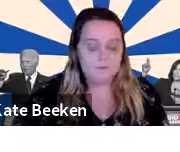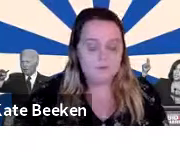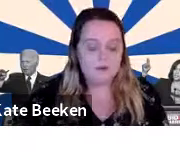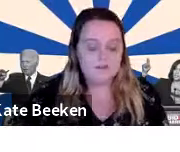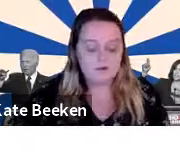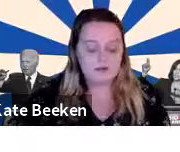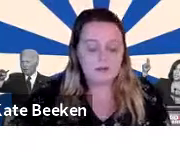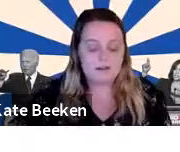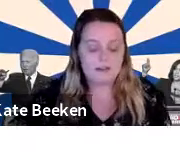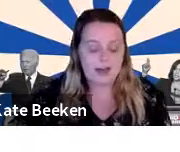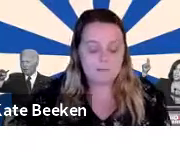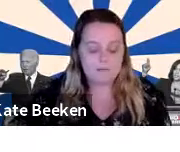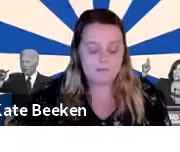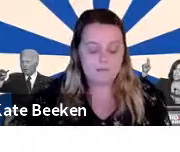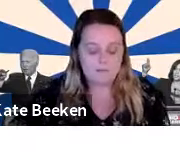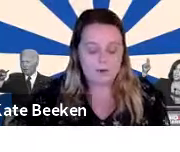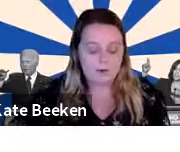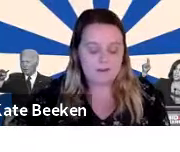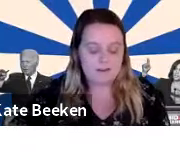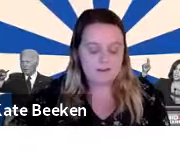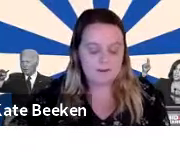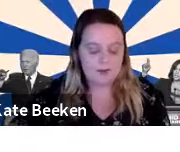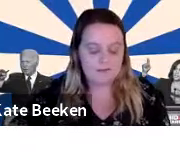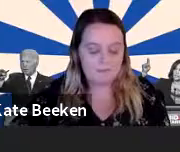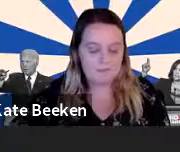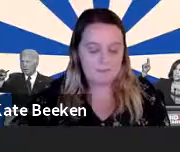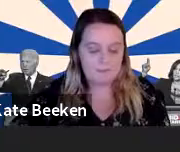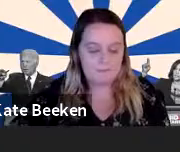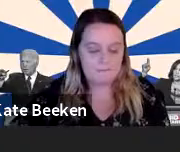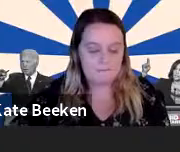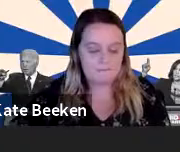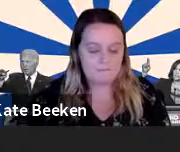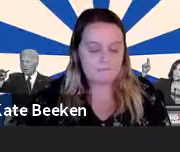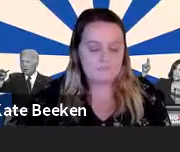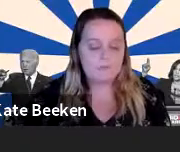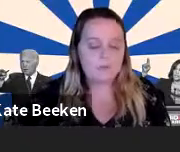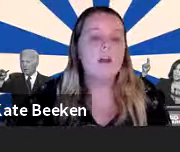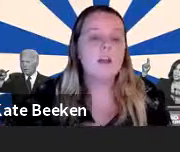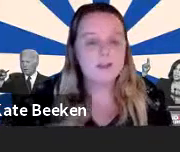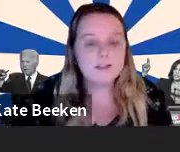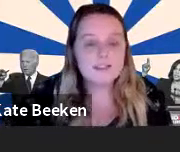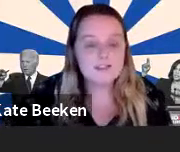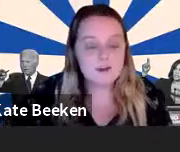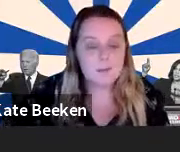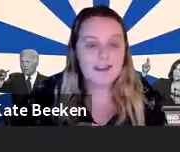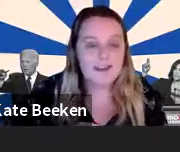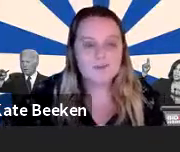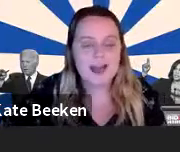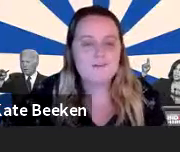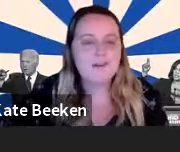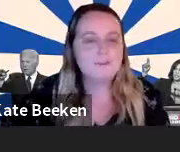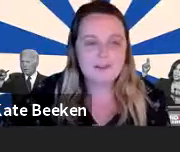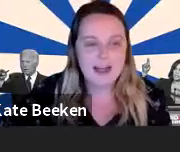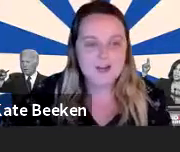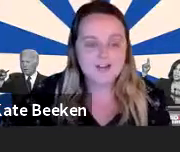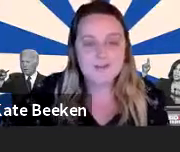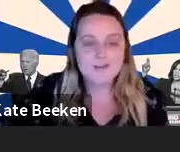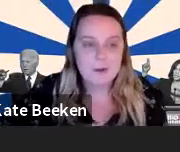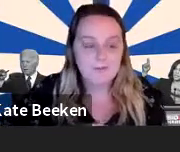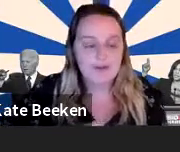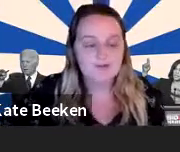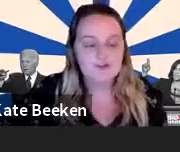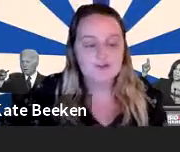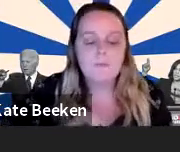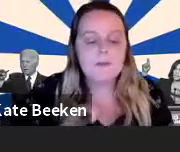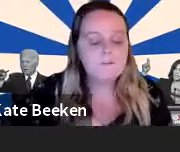So once you are in the app, one moment, it is loading. you're gonna see this homepage. We have a number of actions on